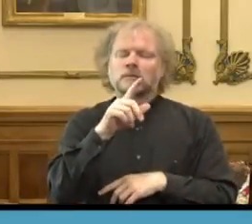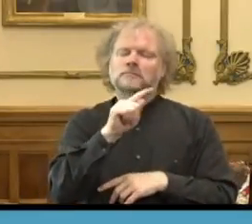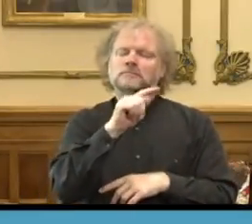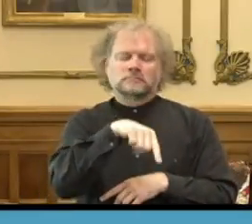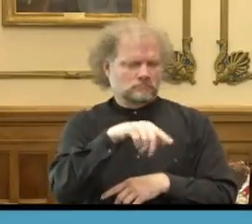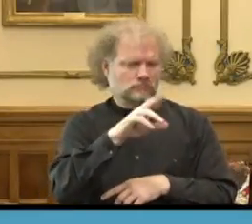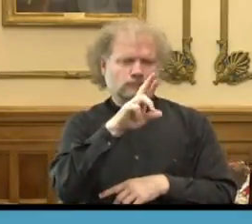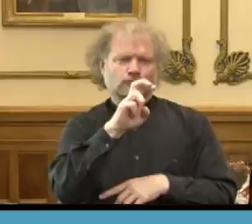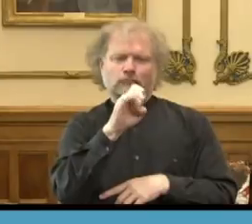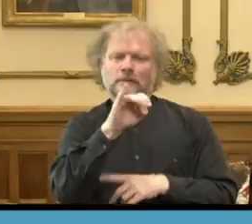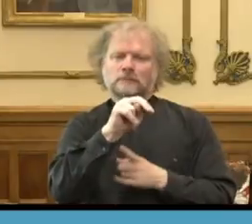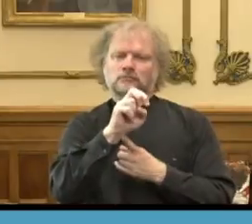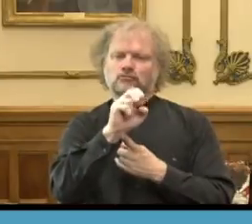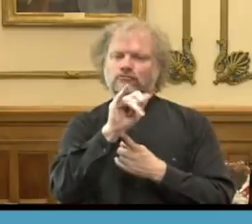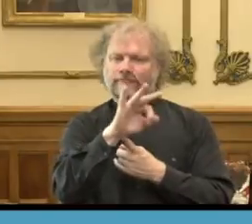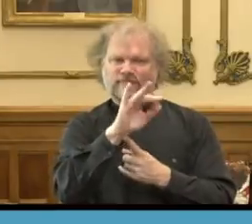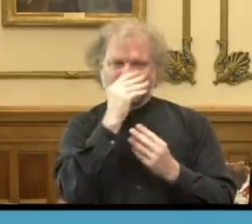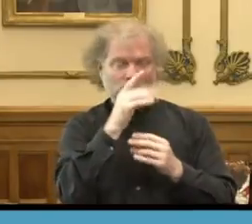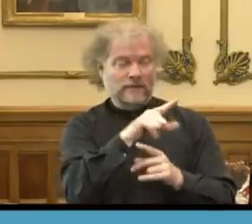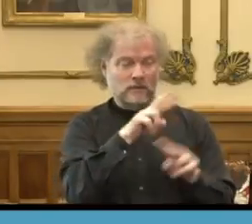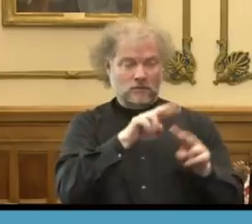Regenstrief. To date, they have looked at